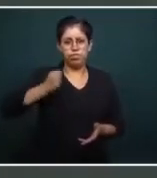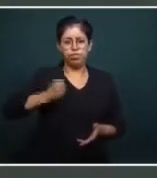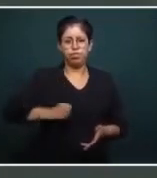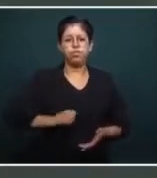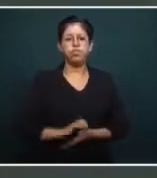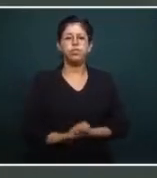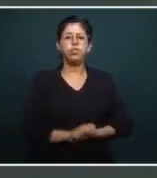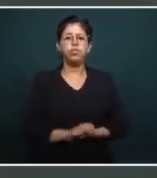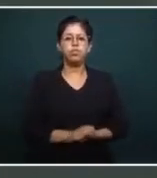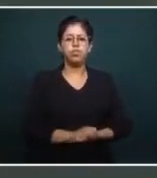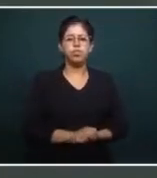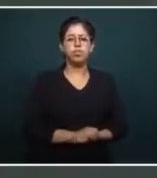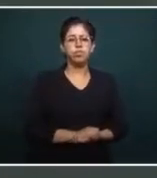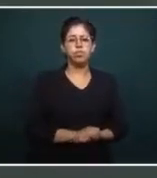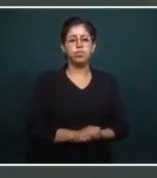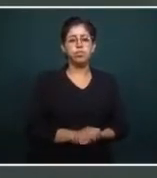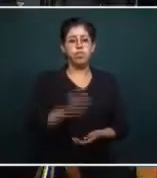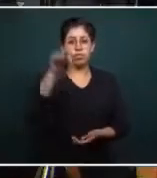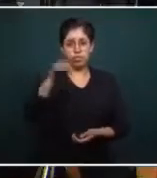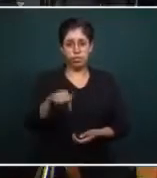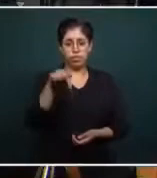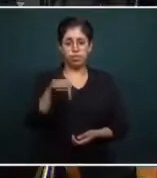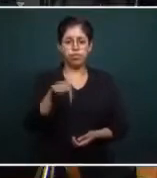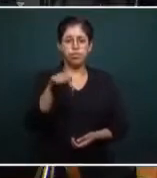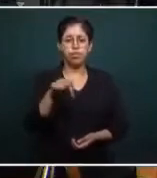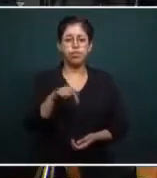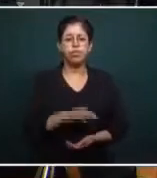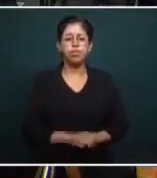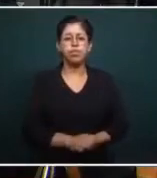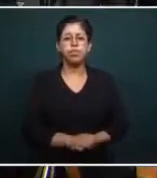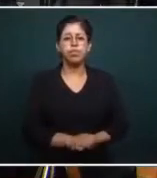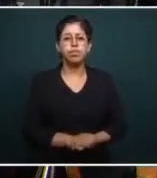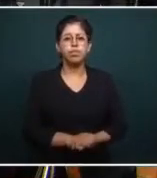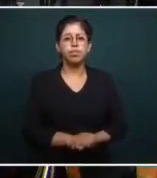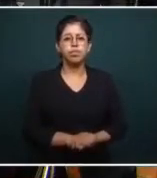México. governor of the Aquí state of Mexico here. hay